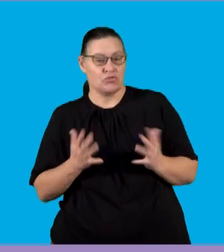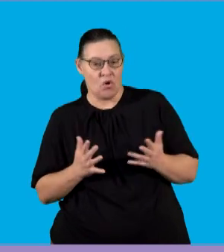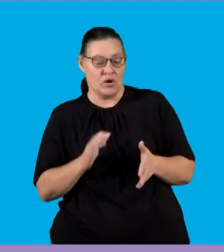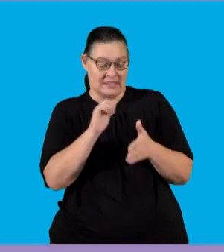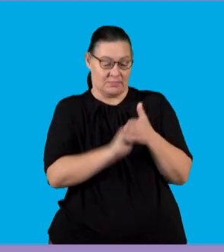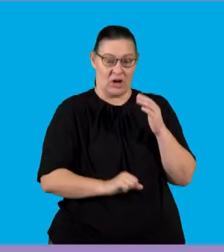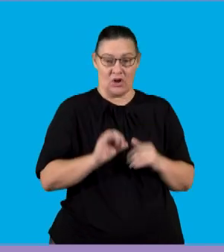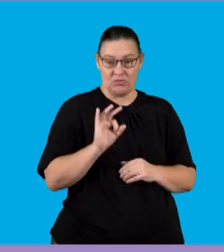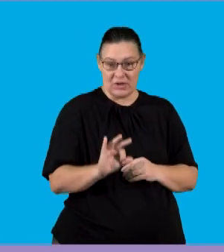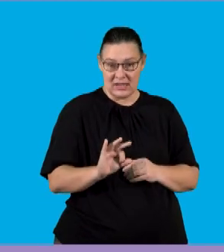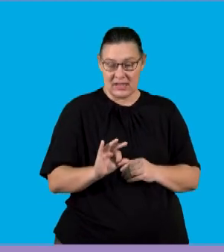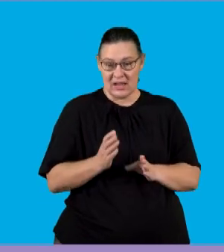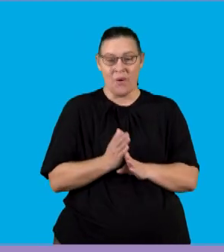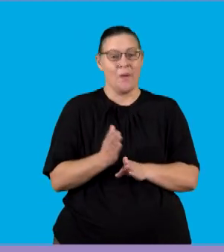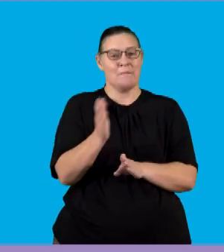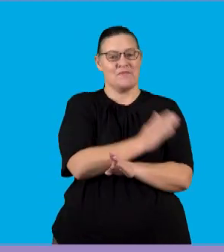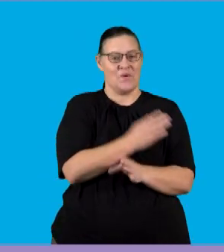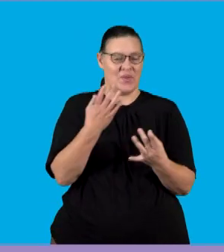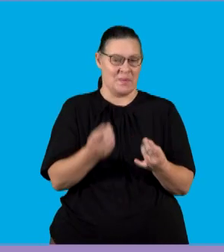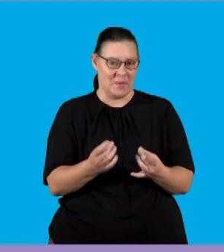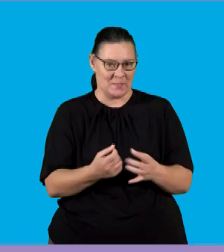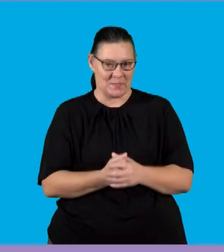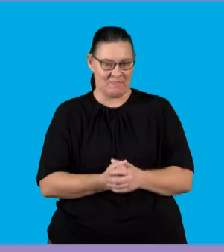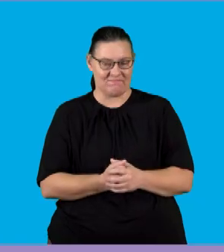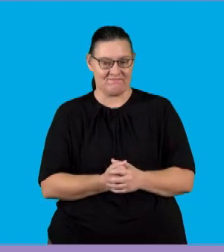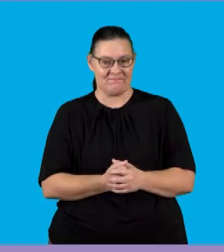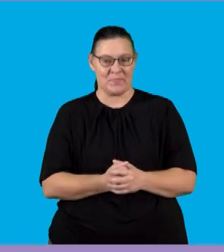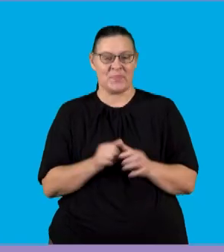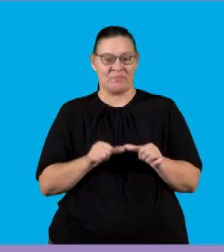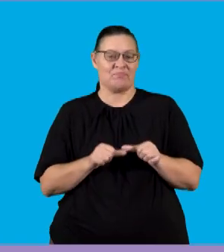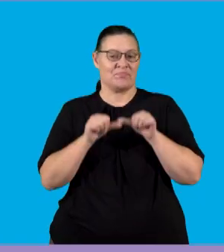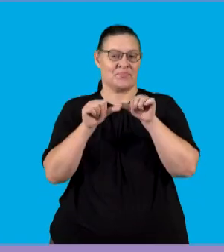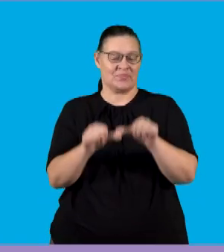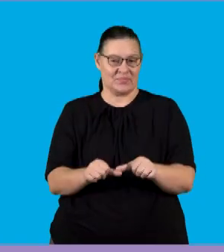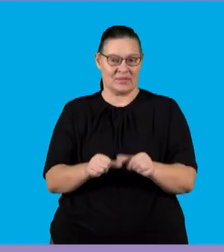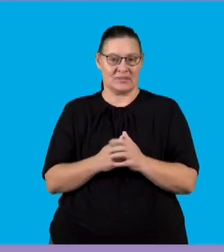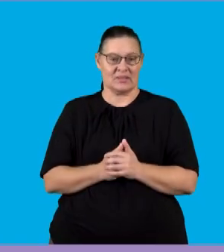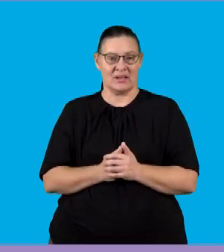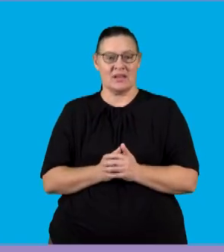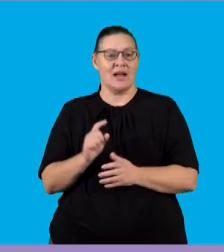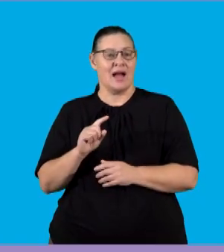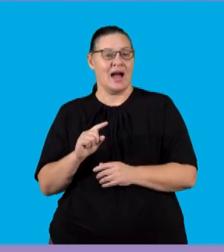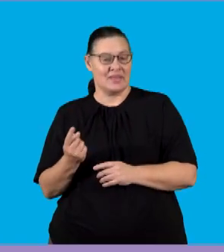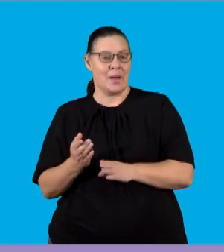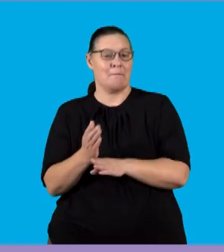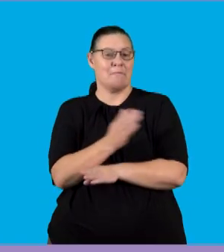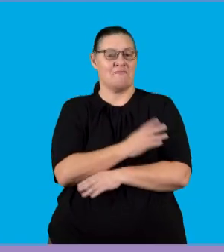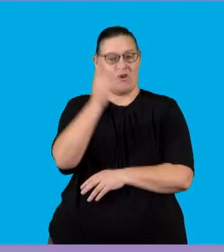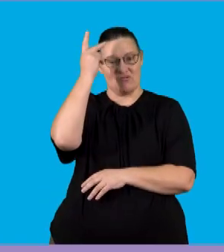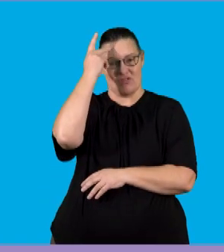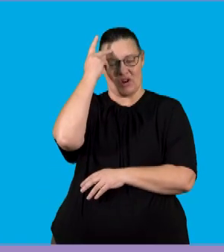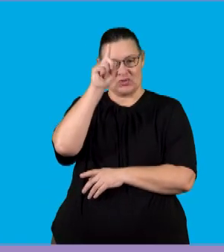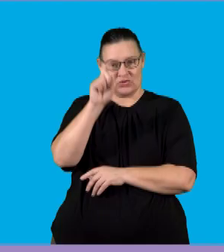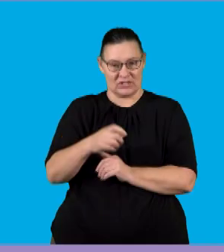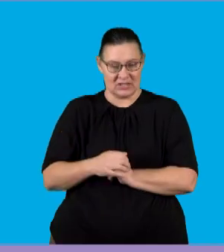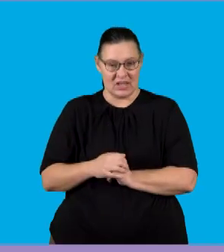So we subtract 3 from the previous number. Let's continue with another pre-knowledge